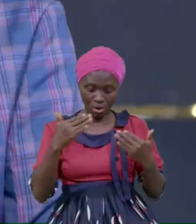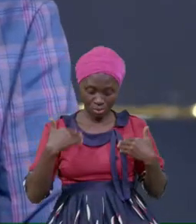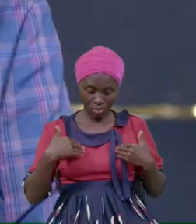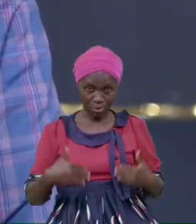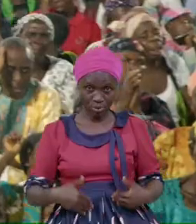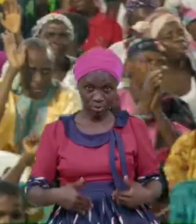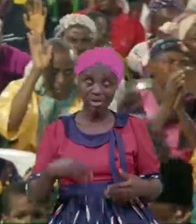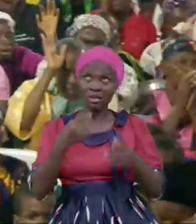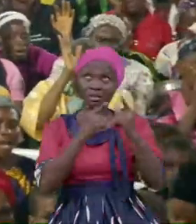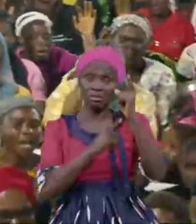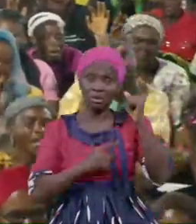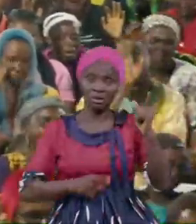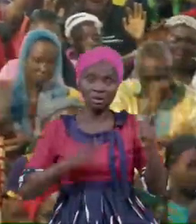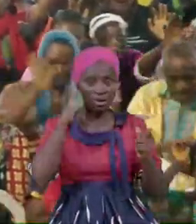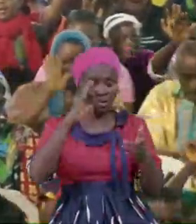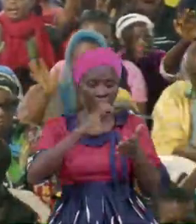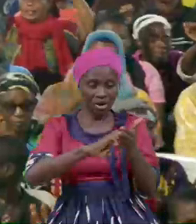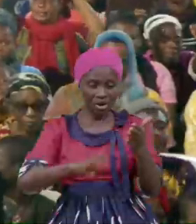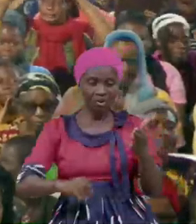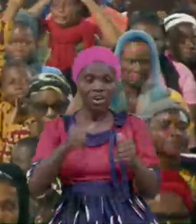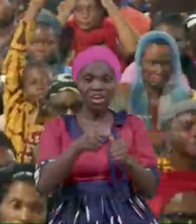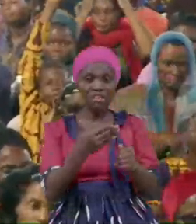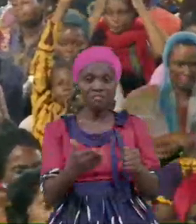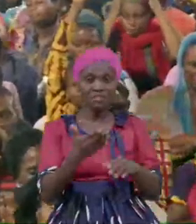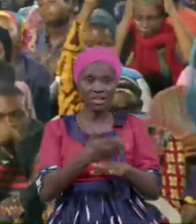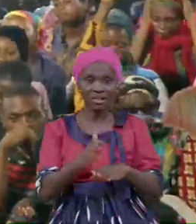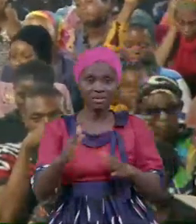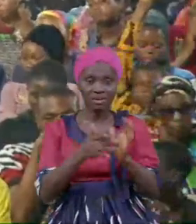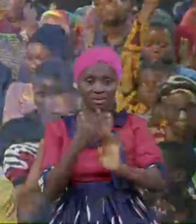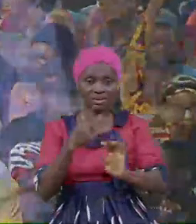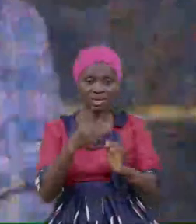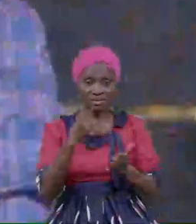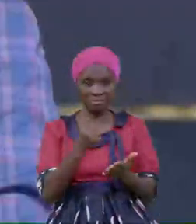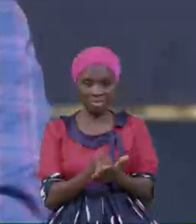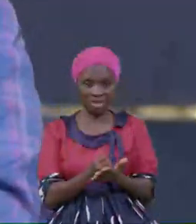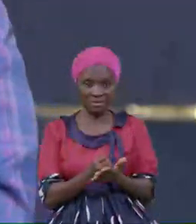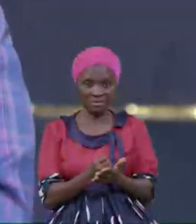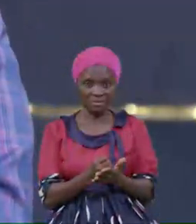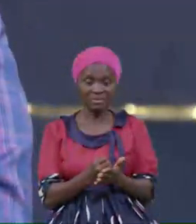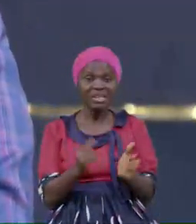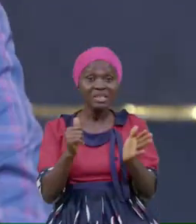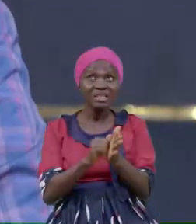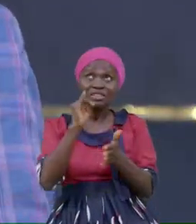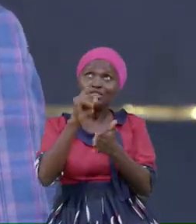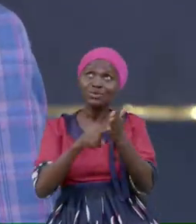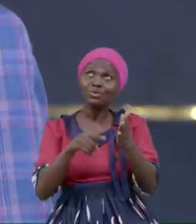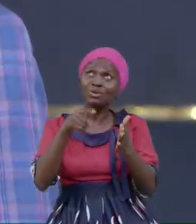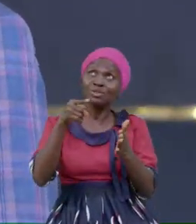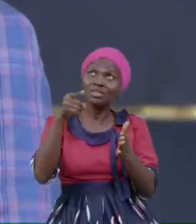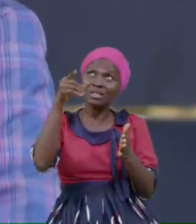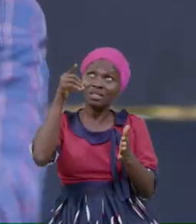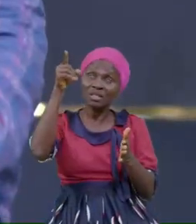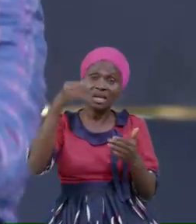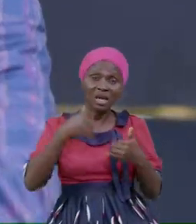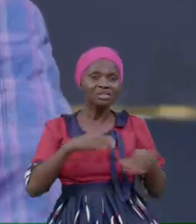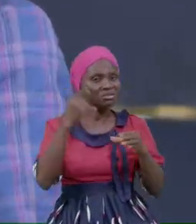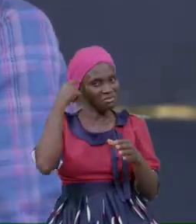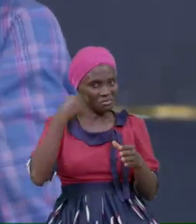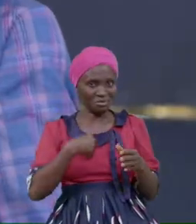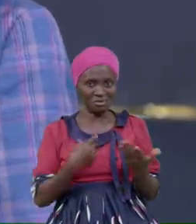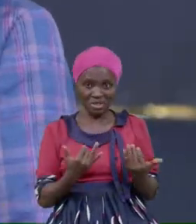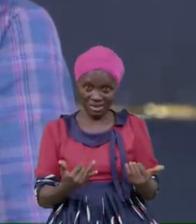away. At least, that's what he has done for me. Look at me, at my age. If you